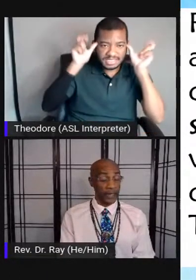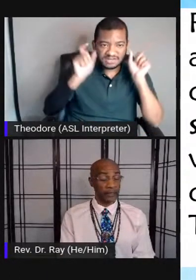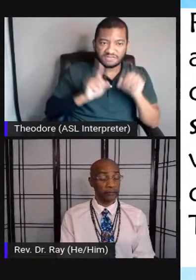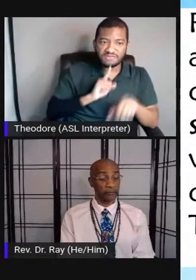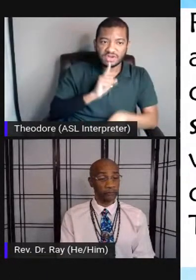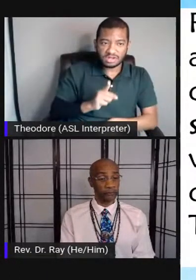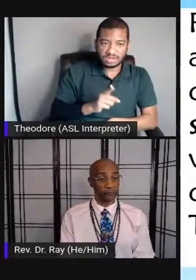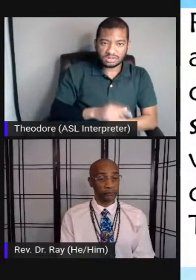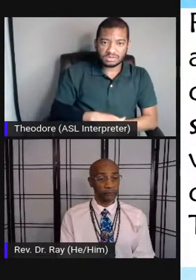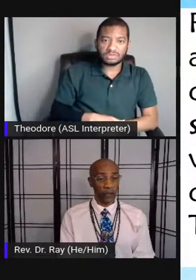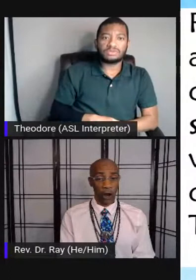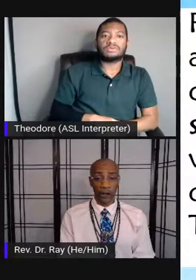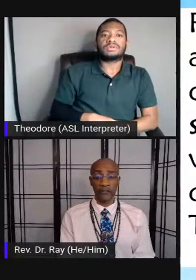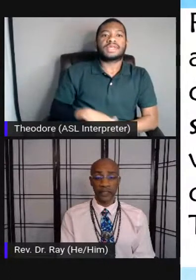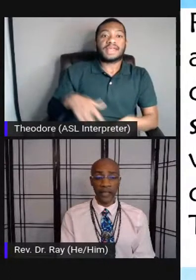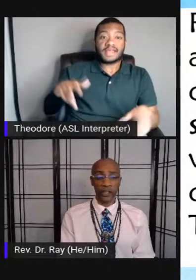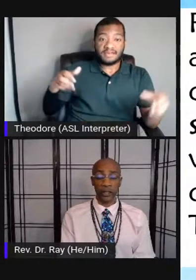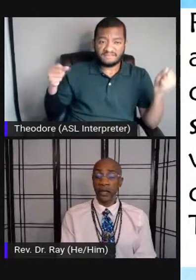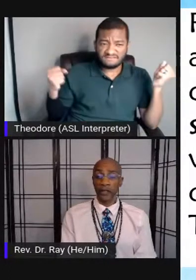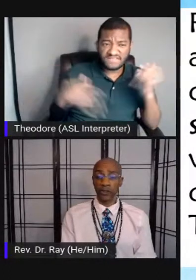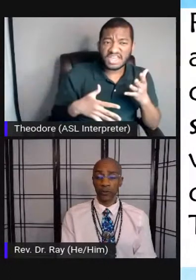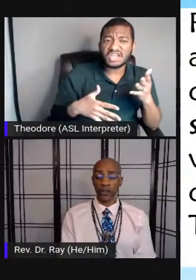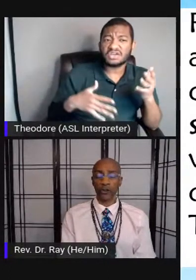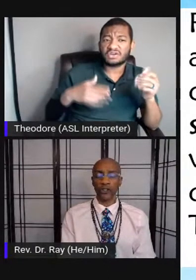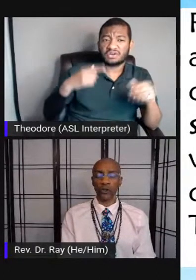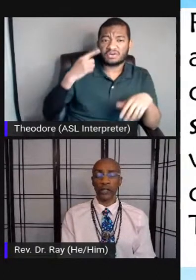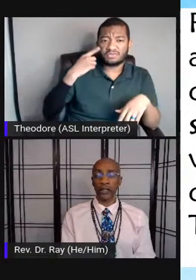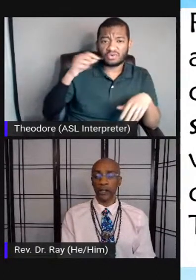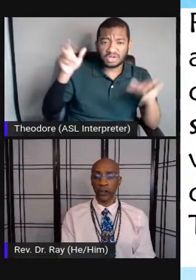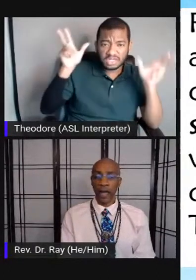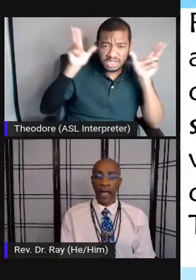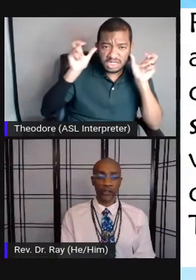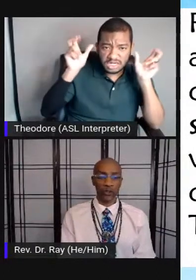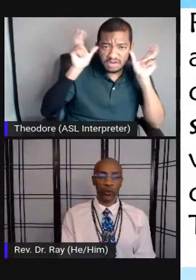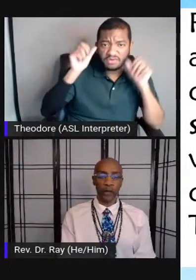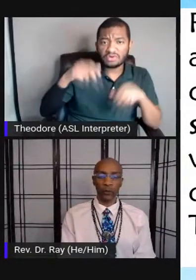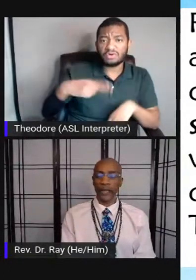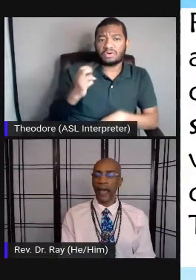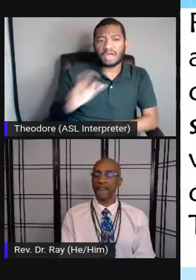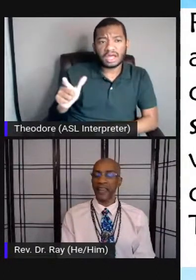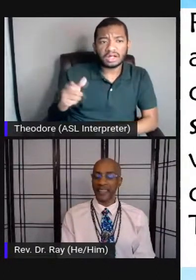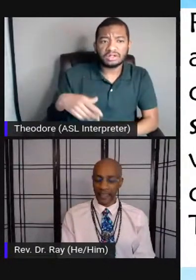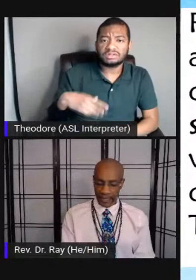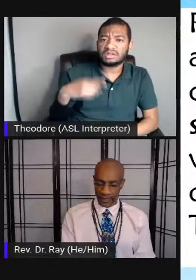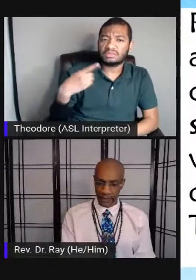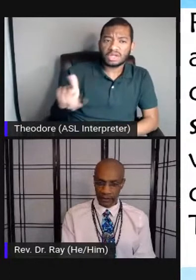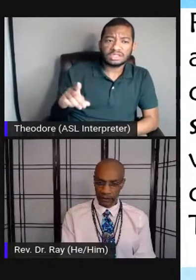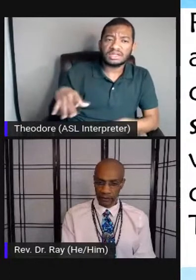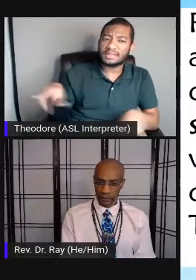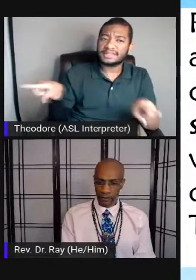Breathe that in. Our invitation is to be crystal clear as to what we have faith